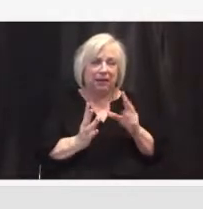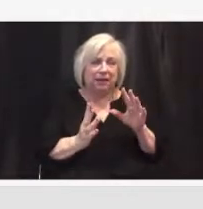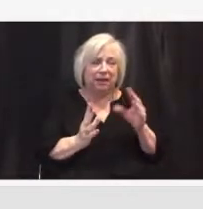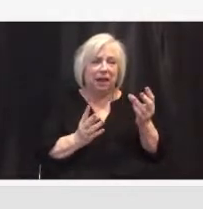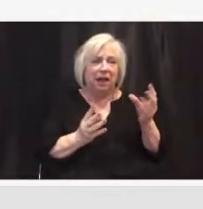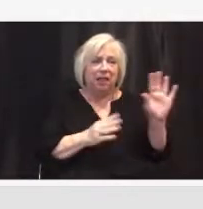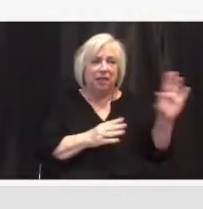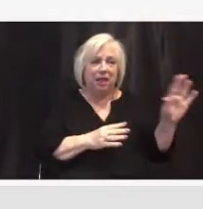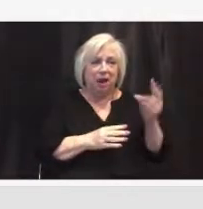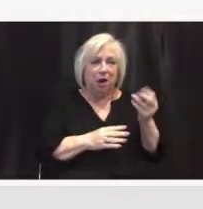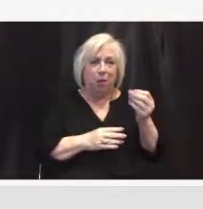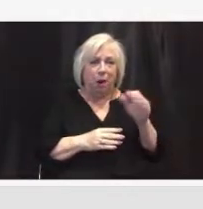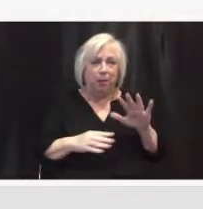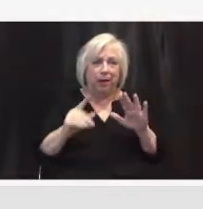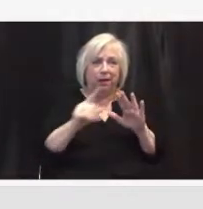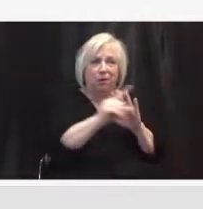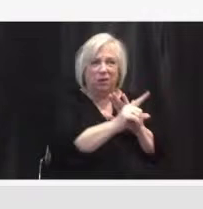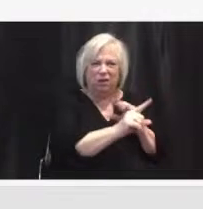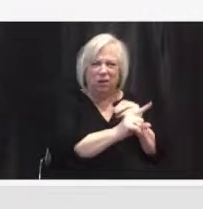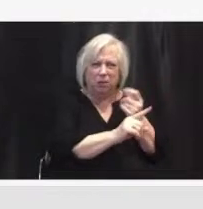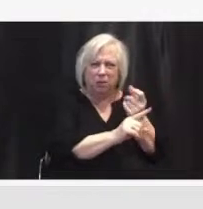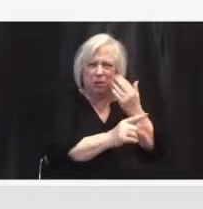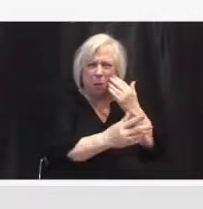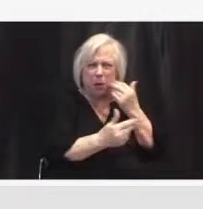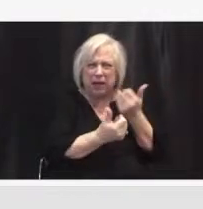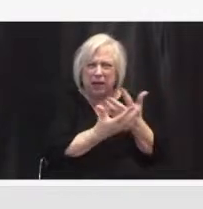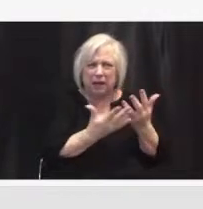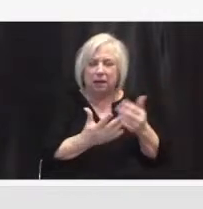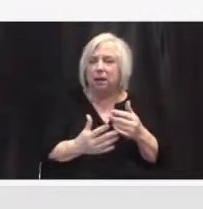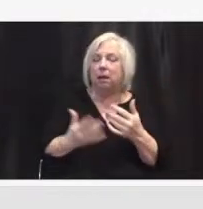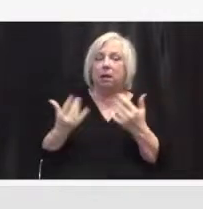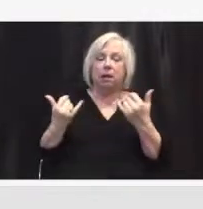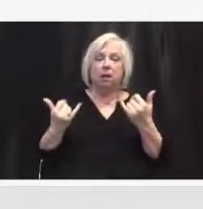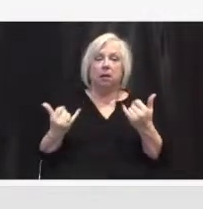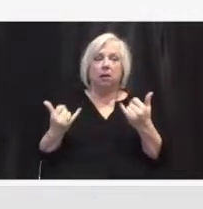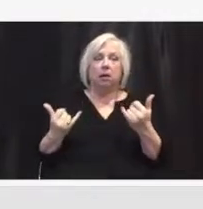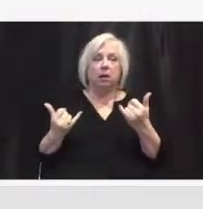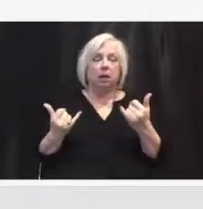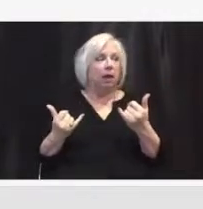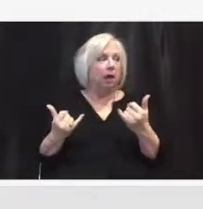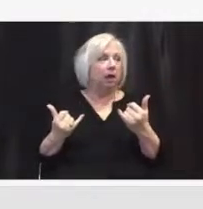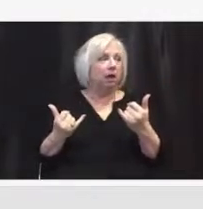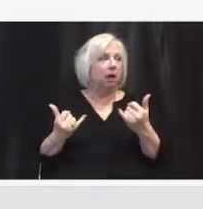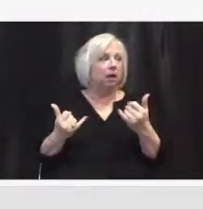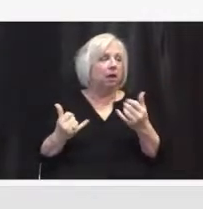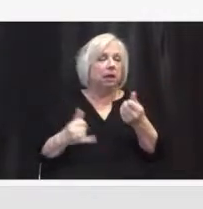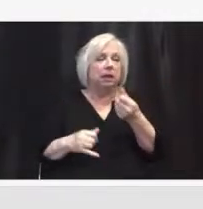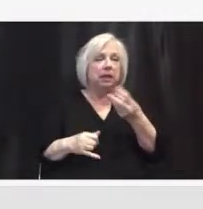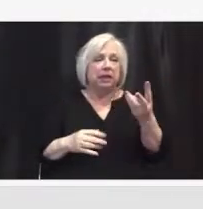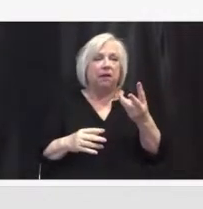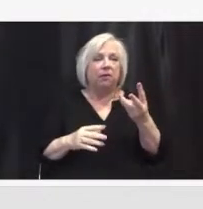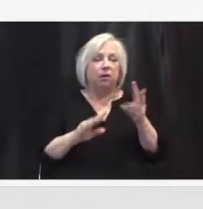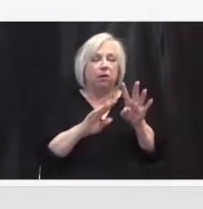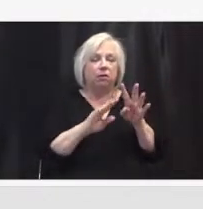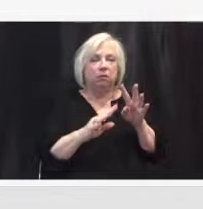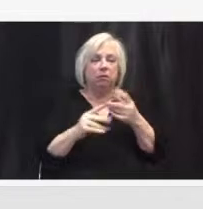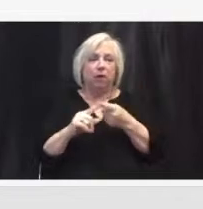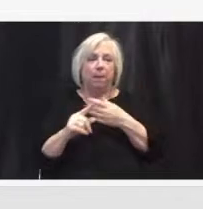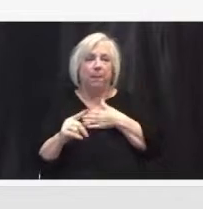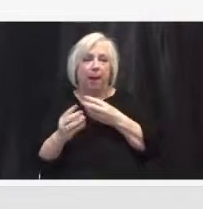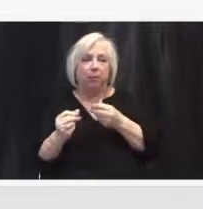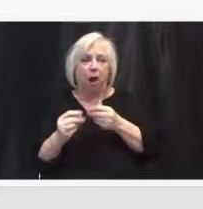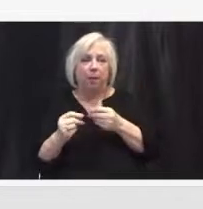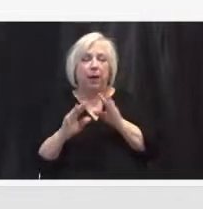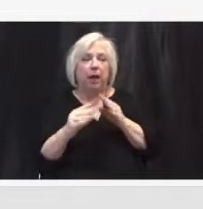properties? Well, there's currently There are several openings from my property to